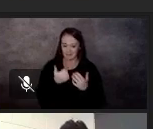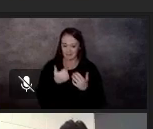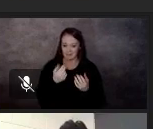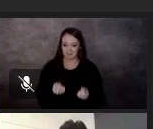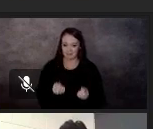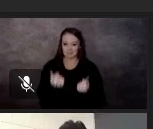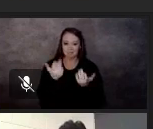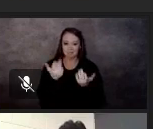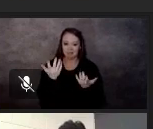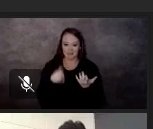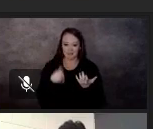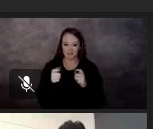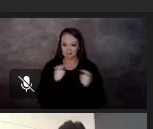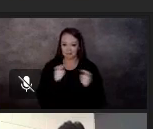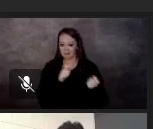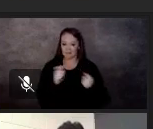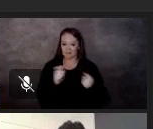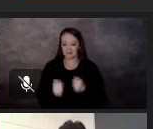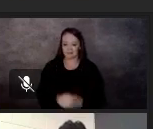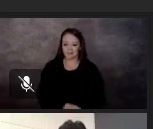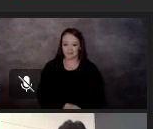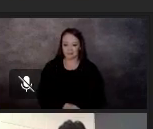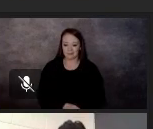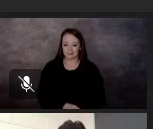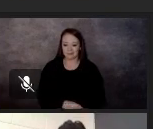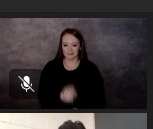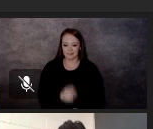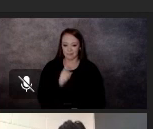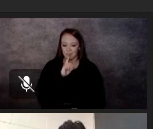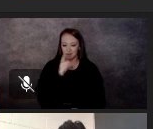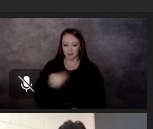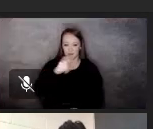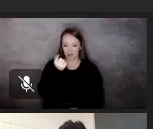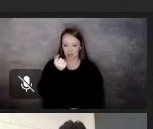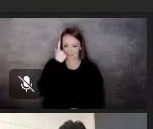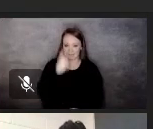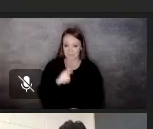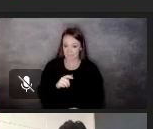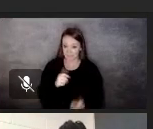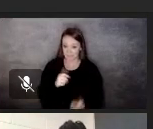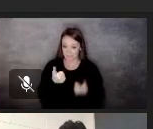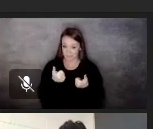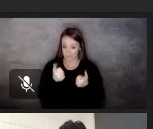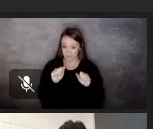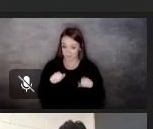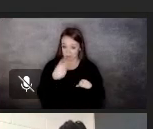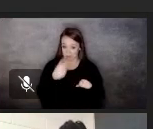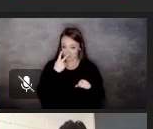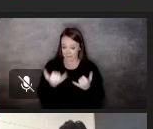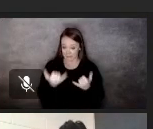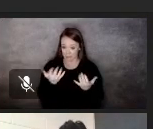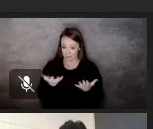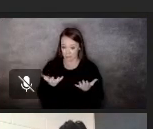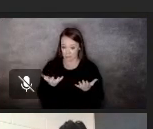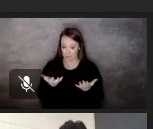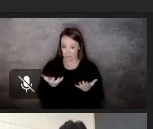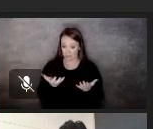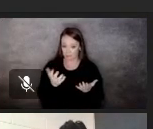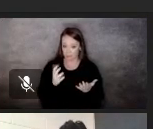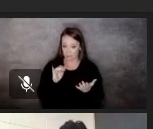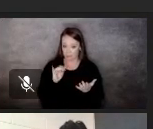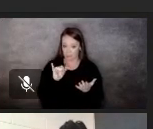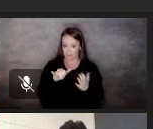we're in good company for how are we looking? Does it look like the statute